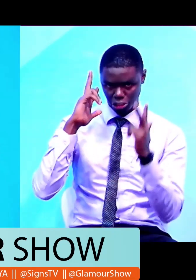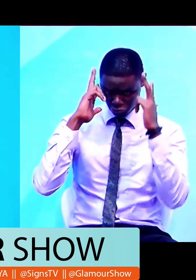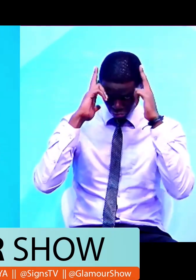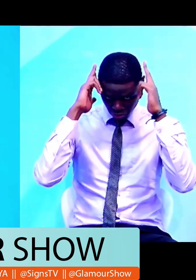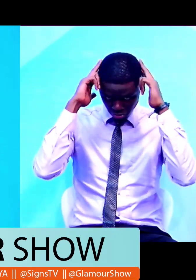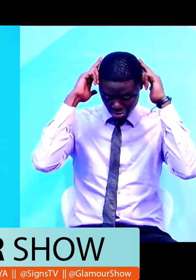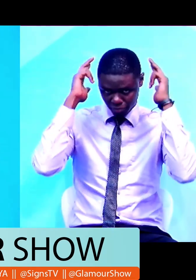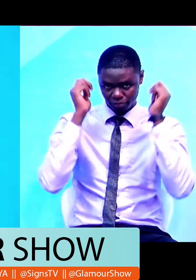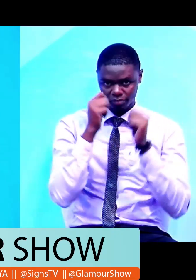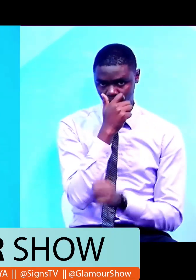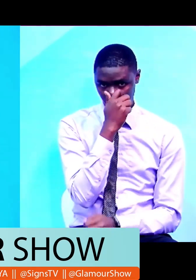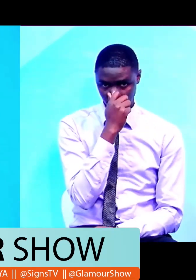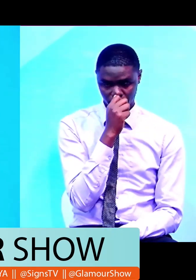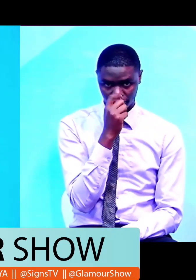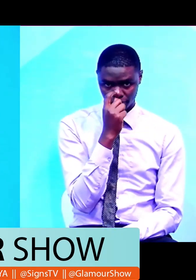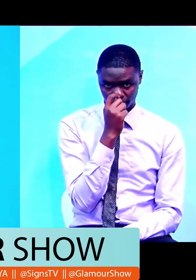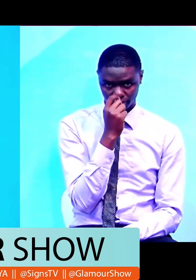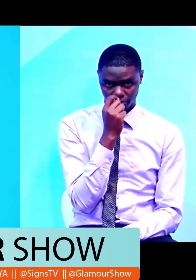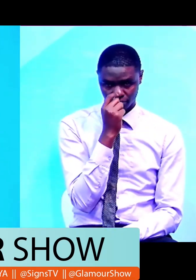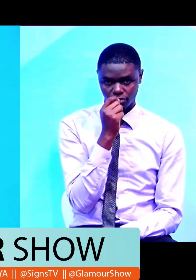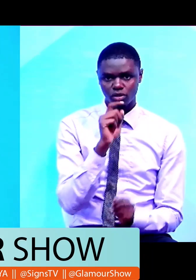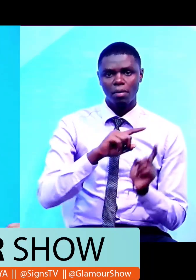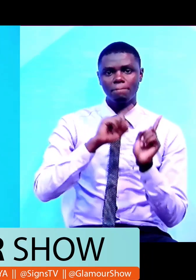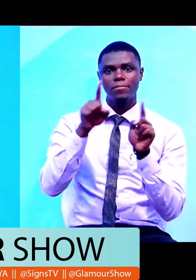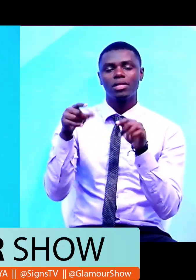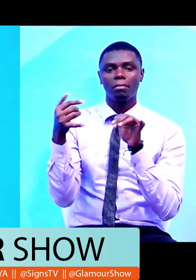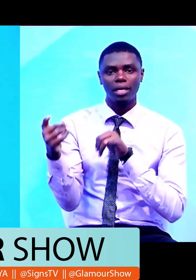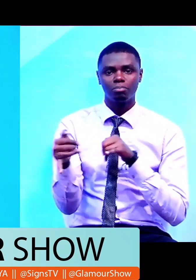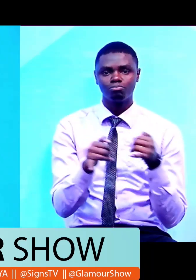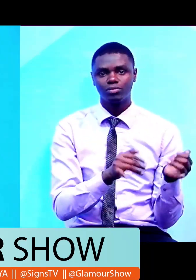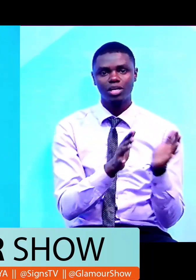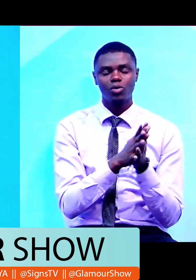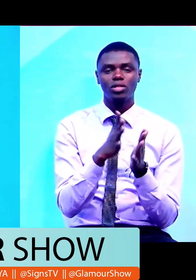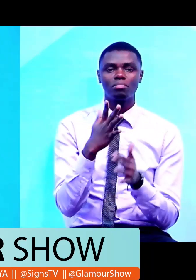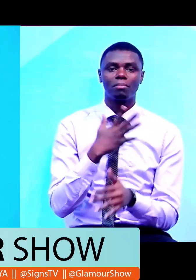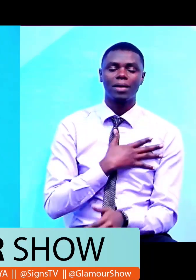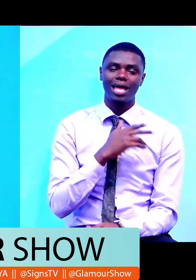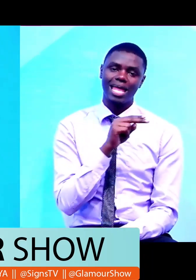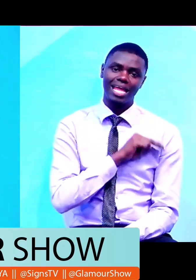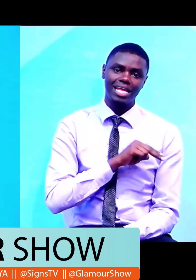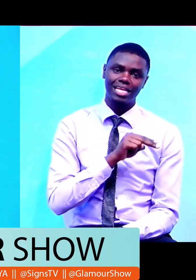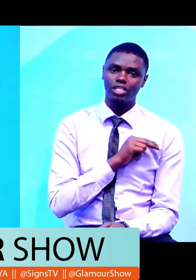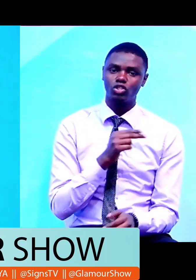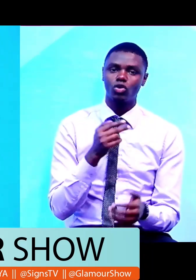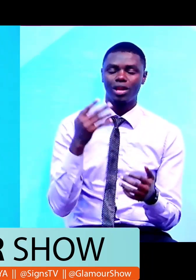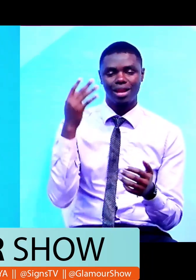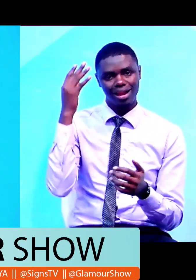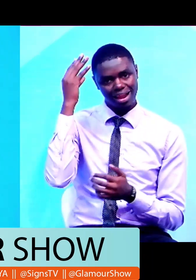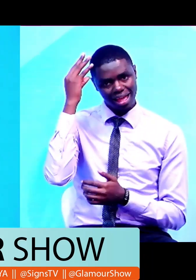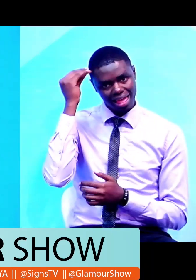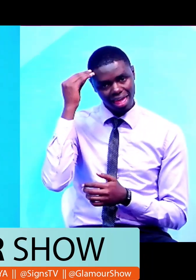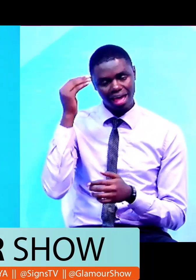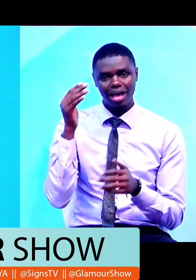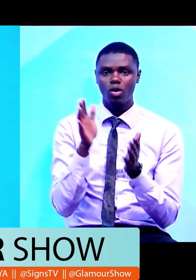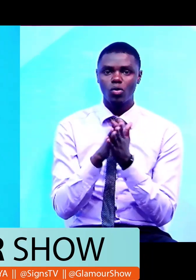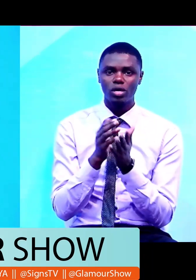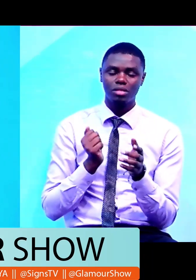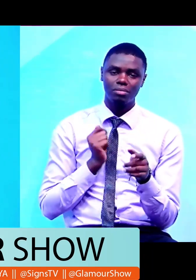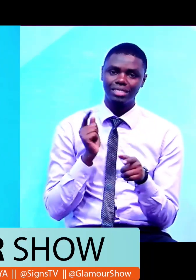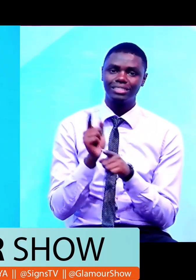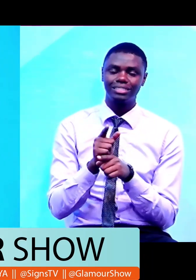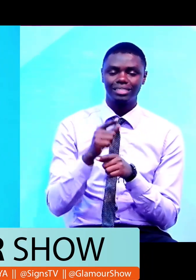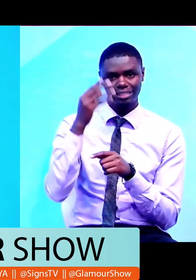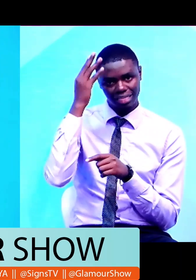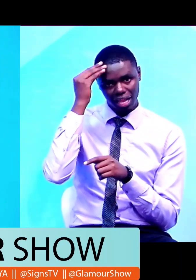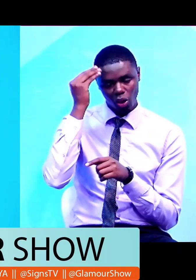And I've gone to pageants with my natural hair, with my sister locks. I have also done wigs. I